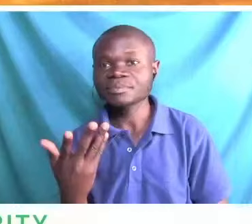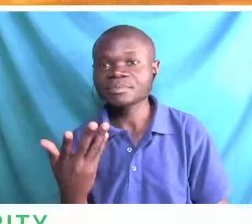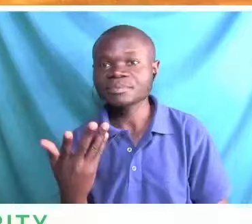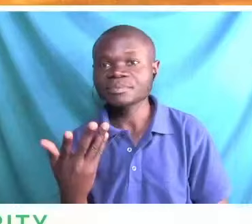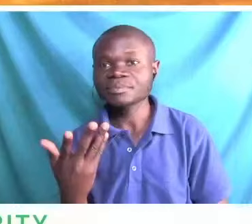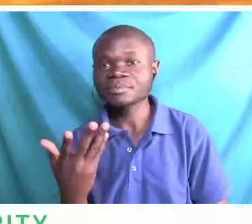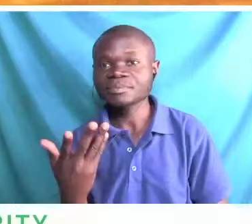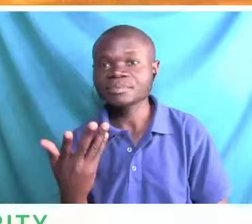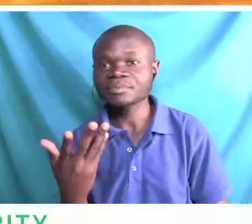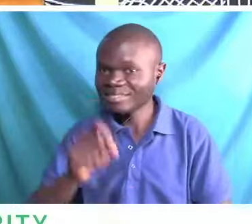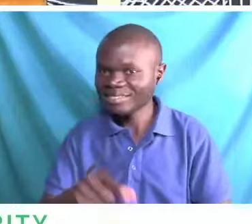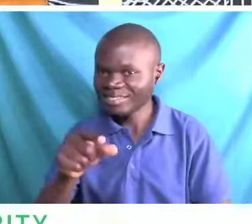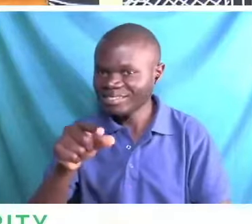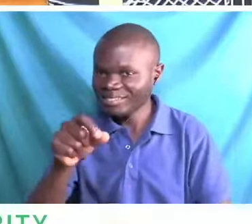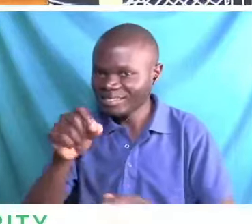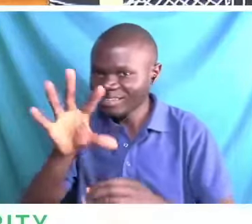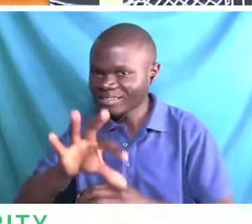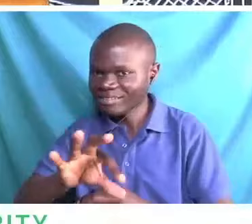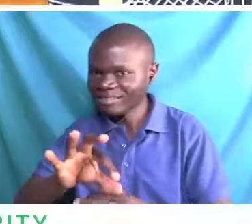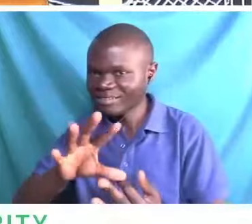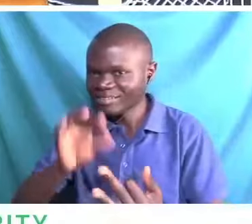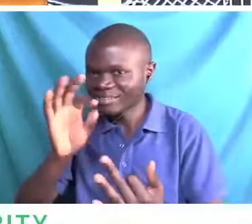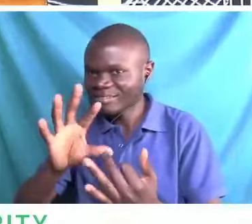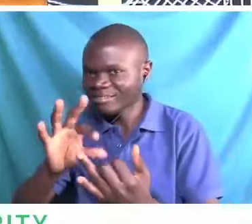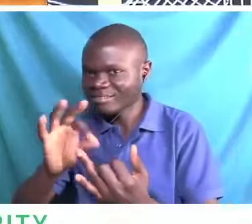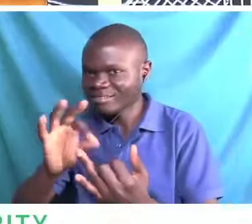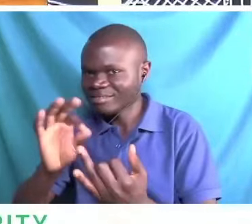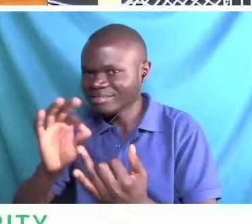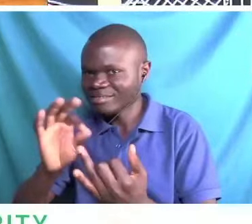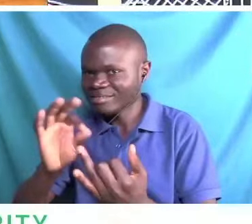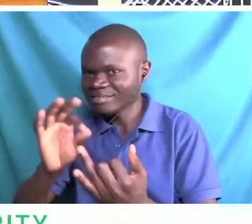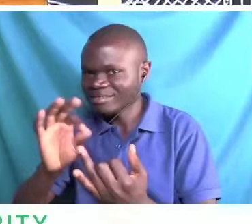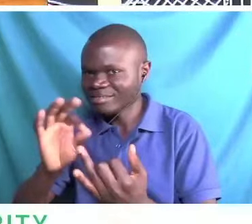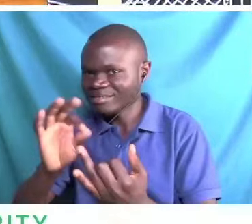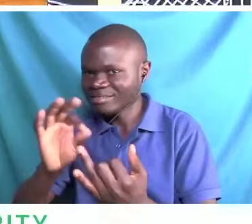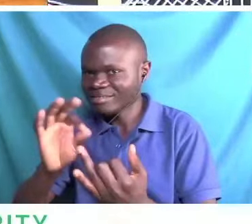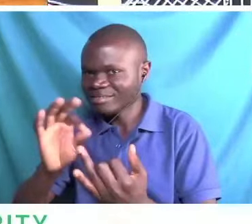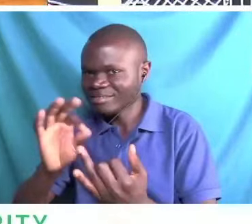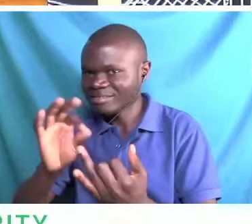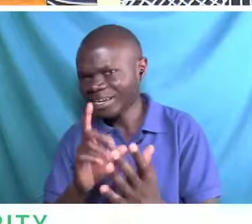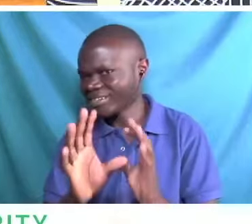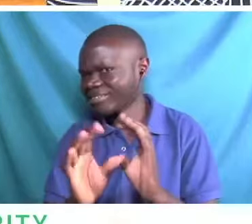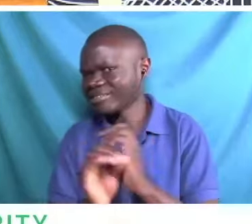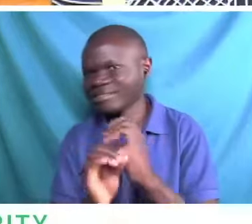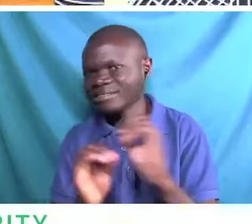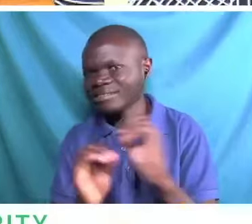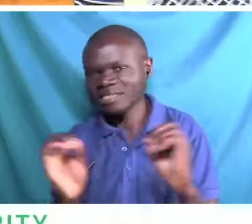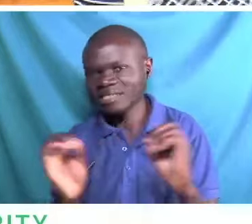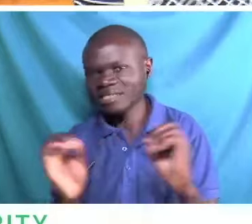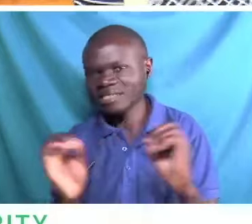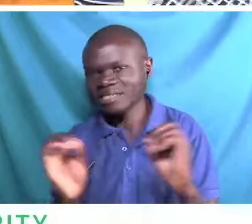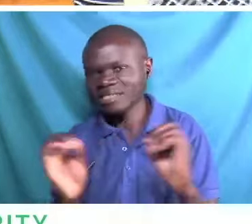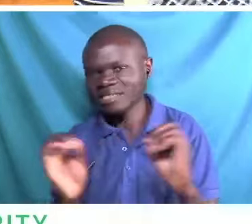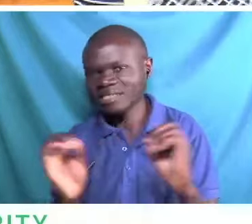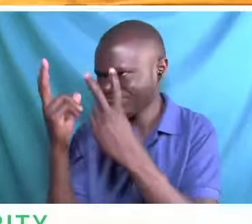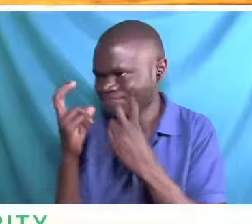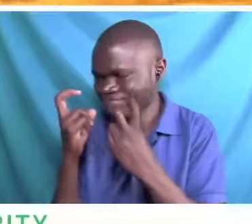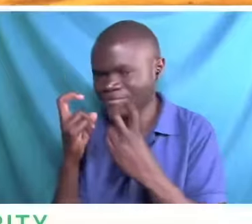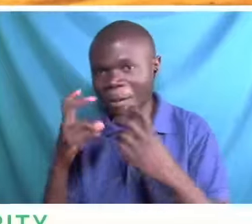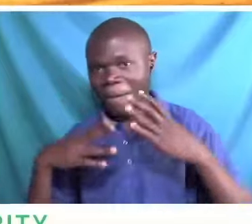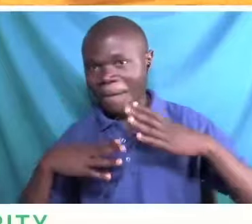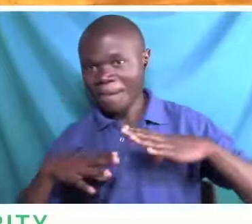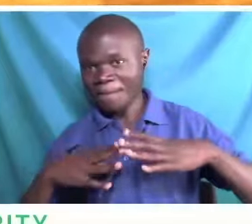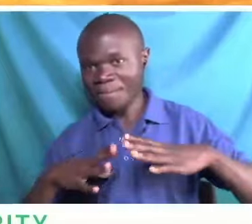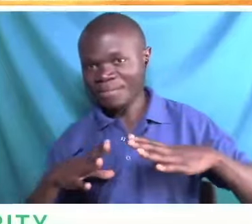A seed that chose not to be recognized, not to hear people's opinion.